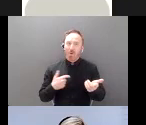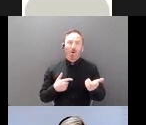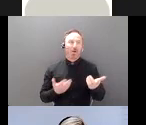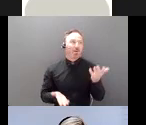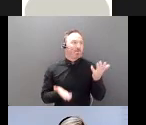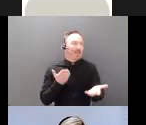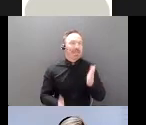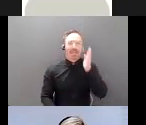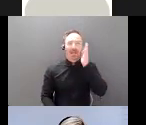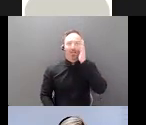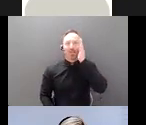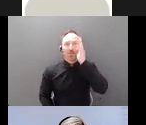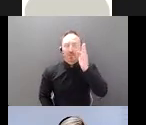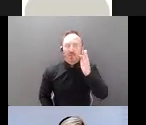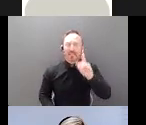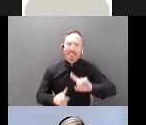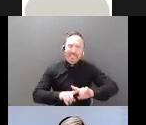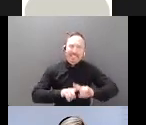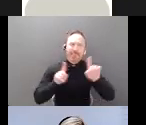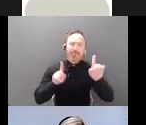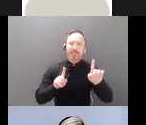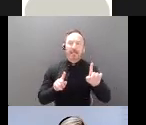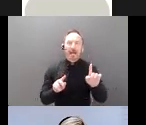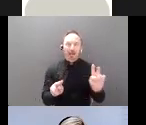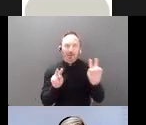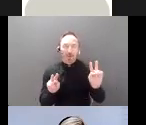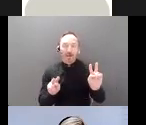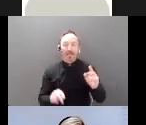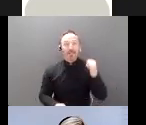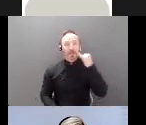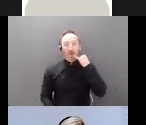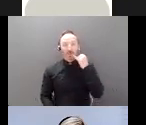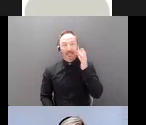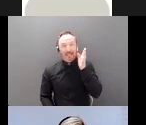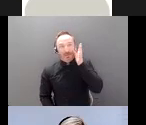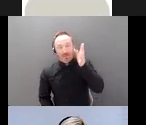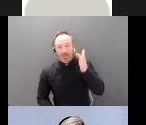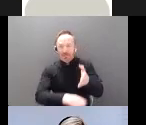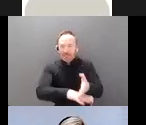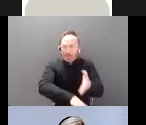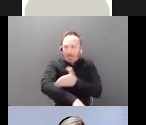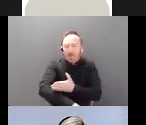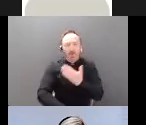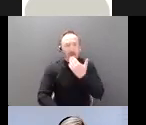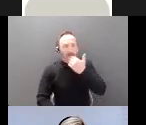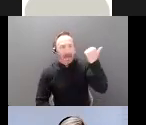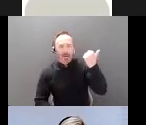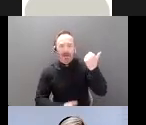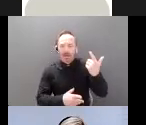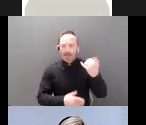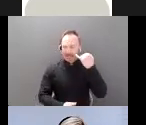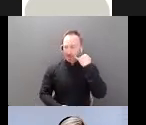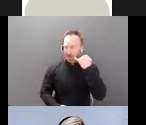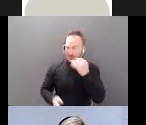different in the future? If it could be better, what would it look like? If this person could, regain your trust,